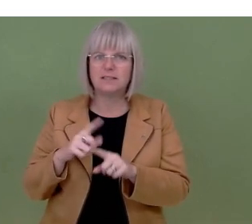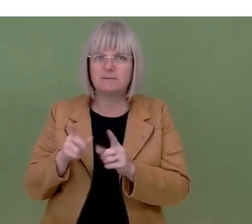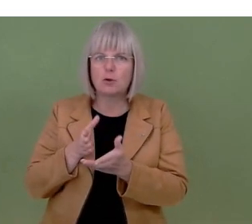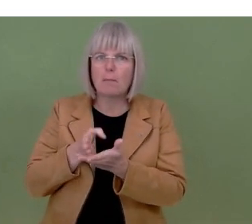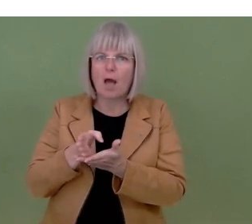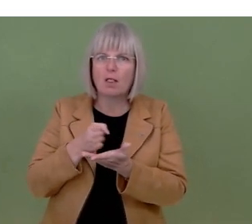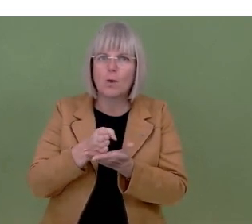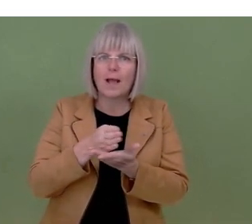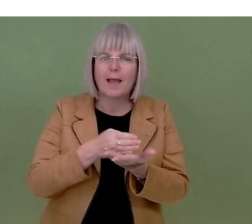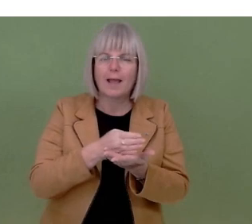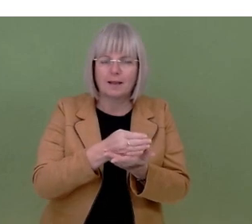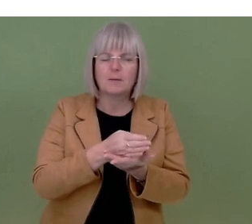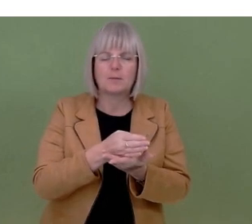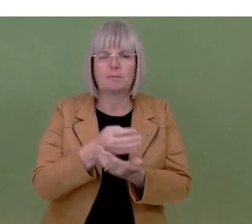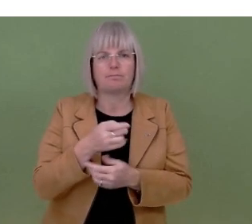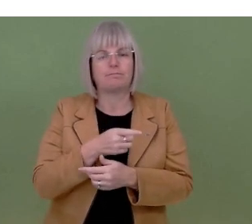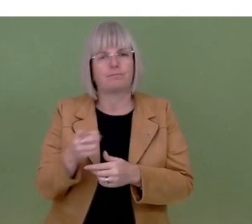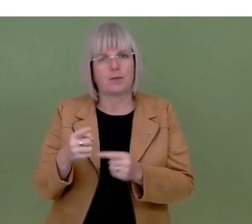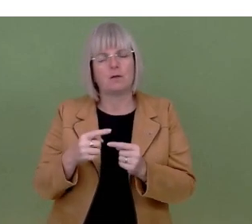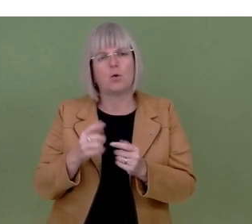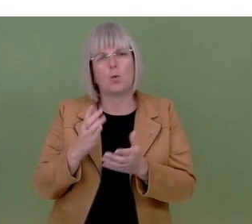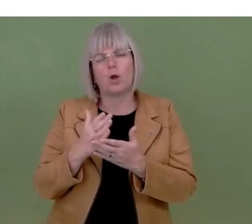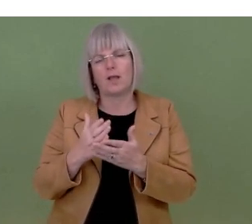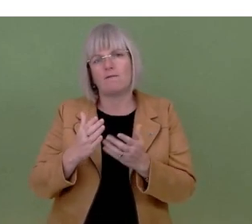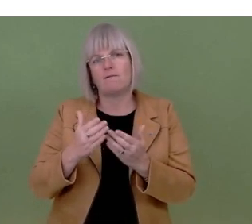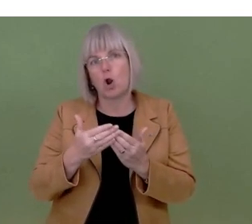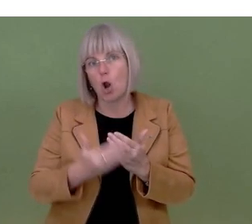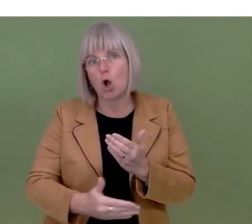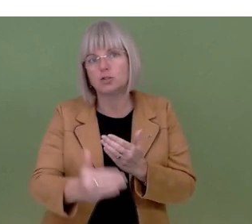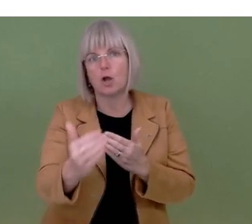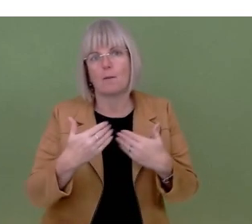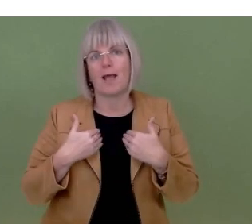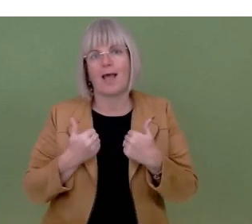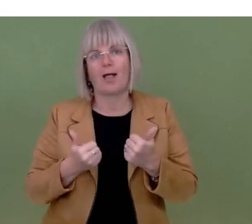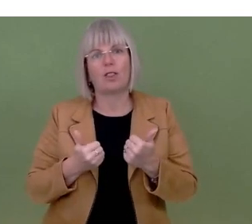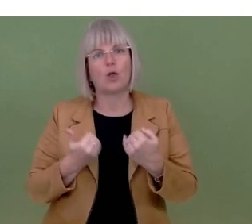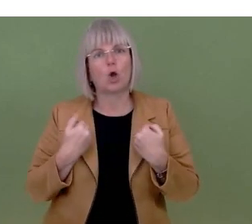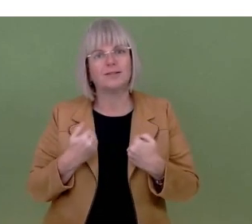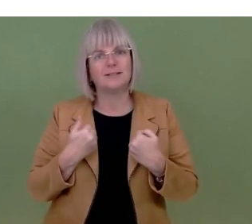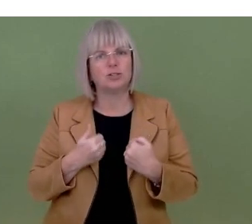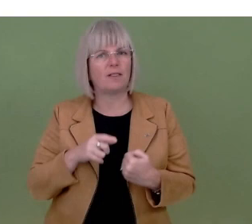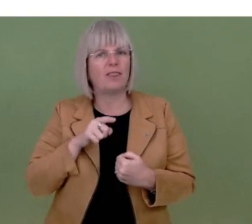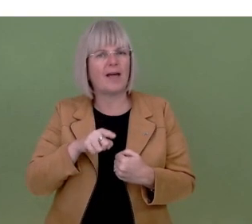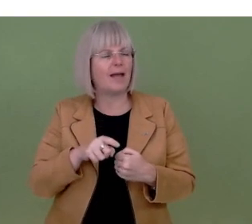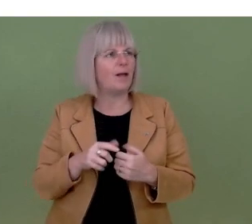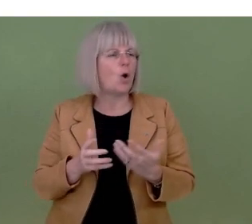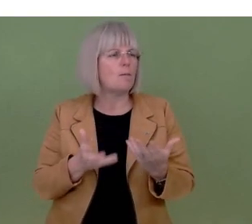with long-term health conditions that might otherwise fall in this gap between physical and mental health services.